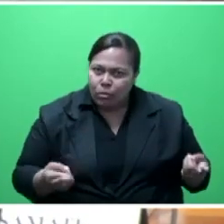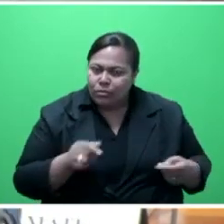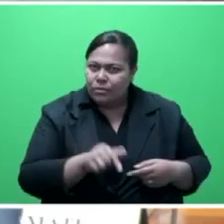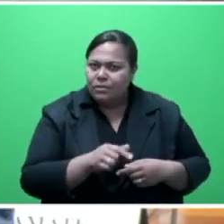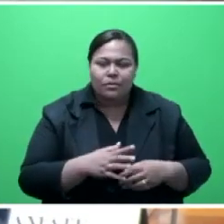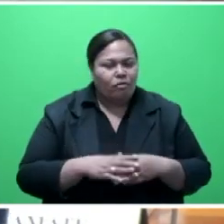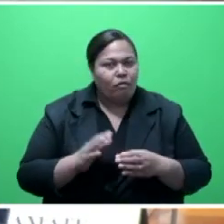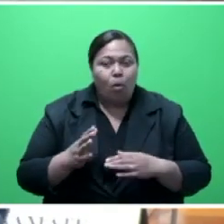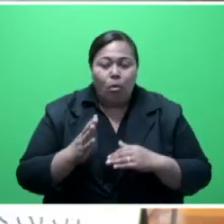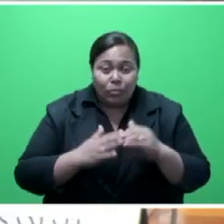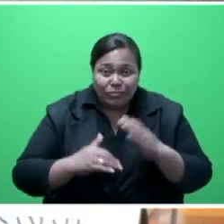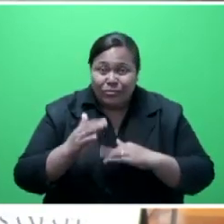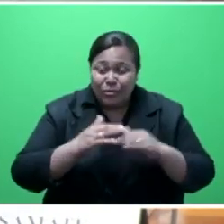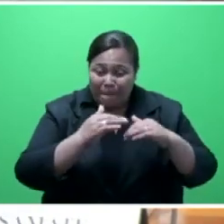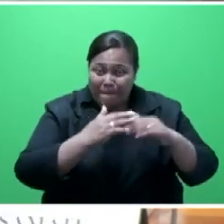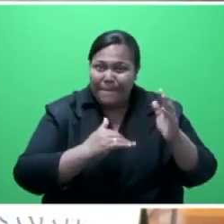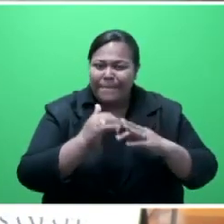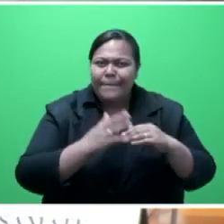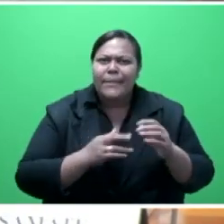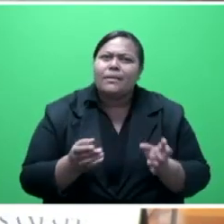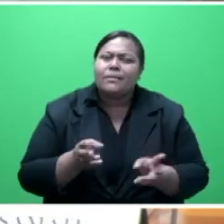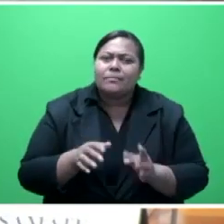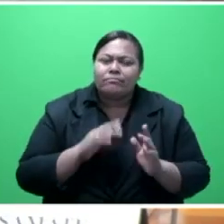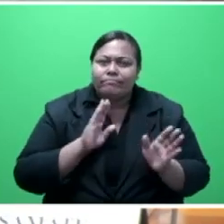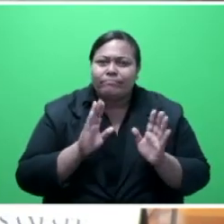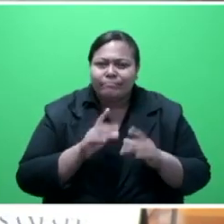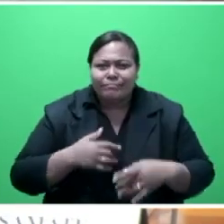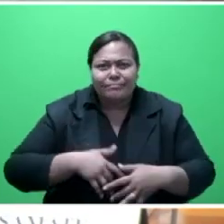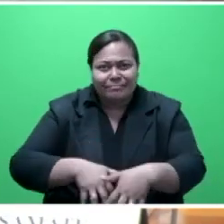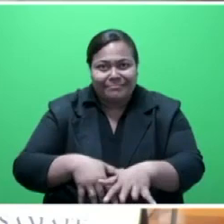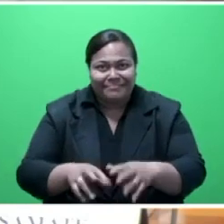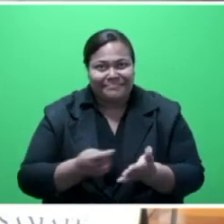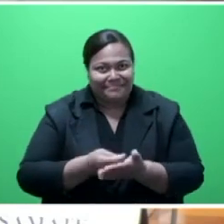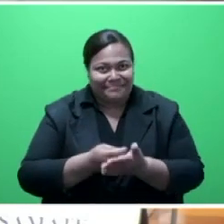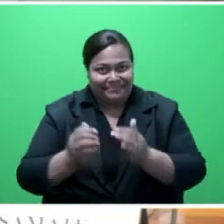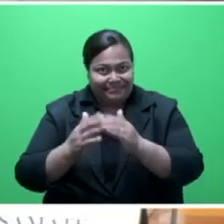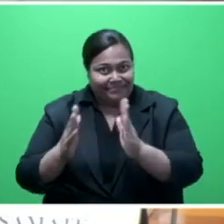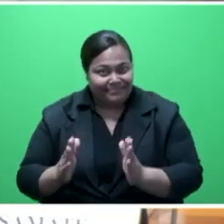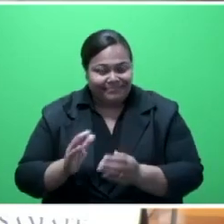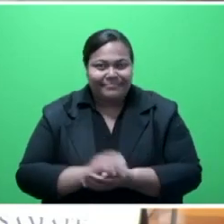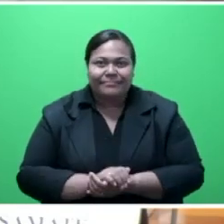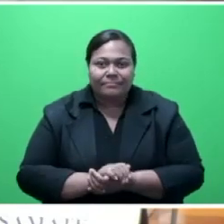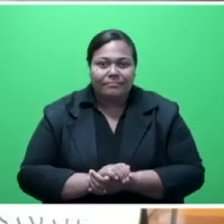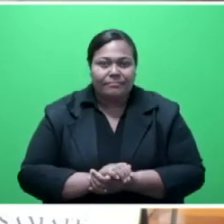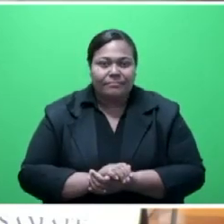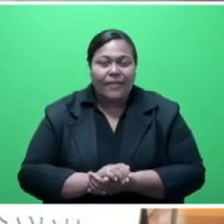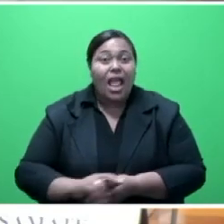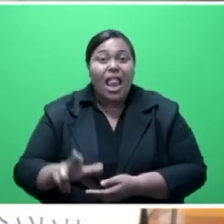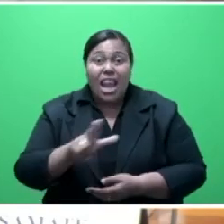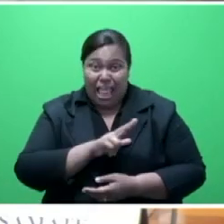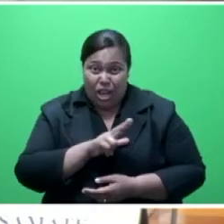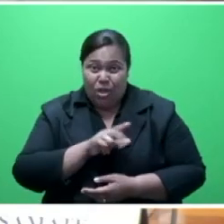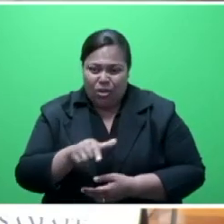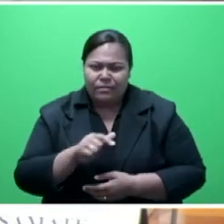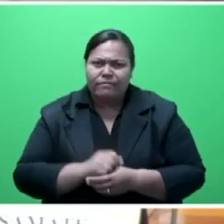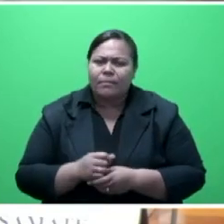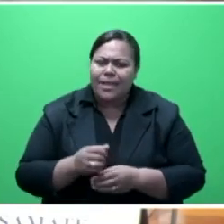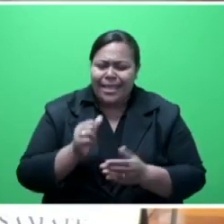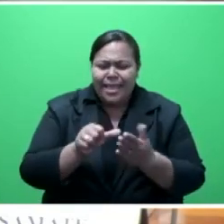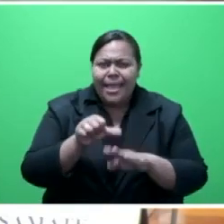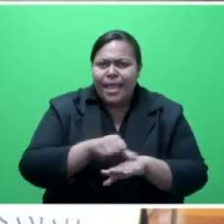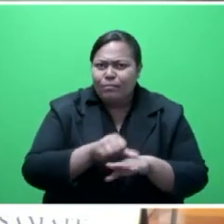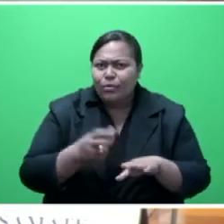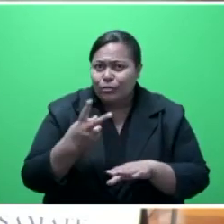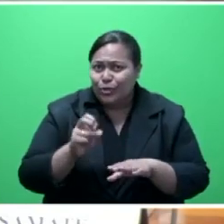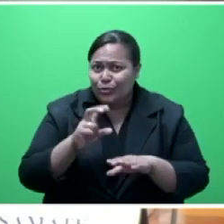housing. The 100% tax deduction and reduced commercial rents by landlords from 1 April 2020 will now be